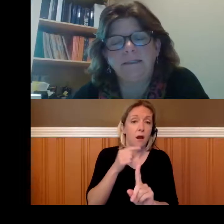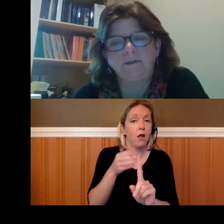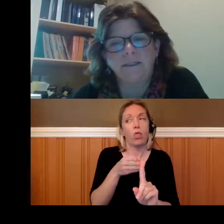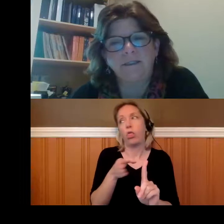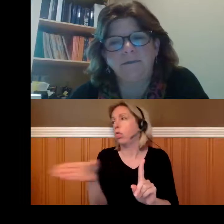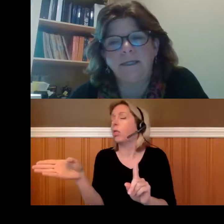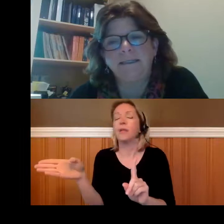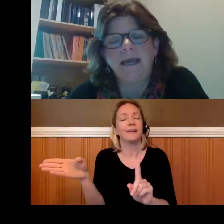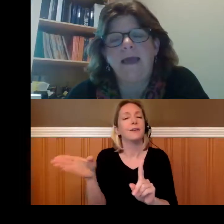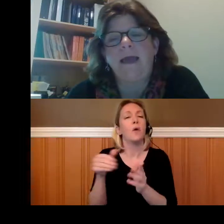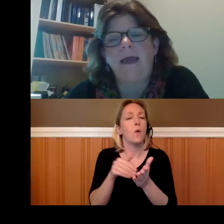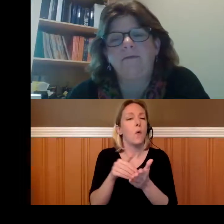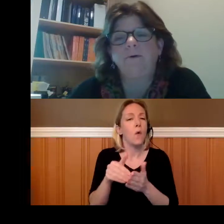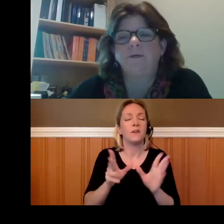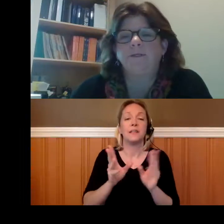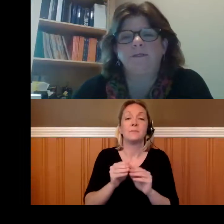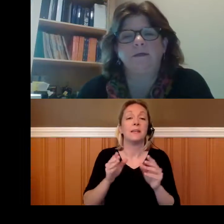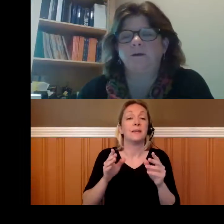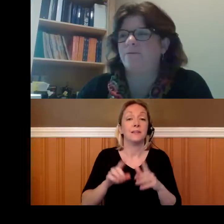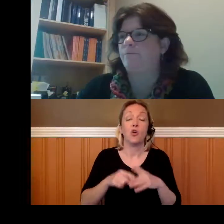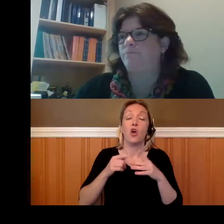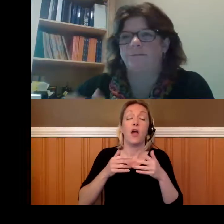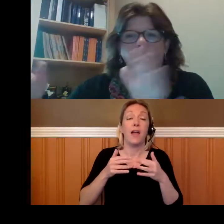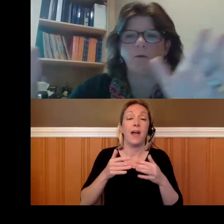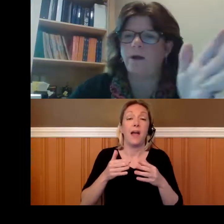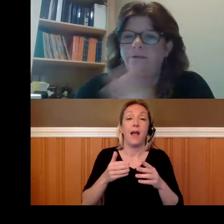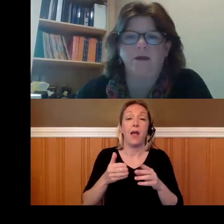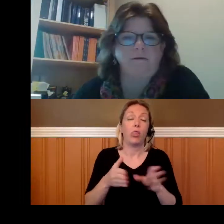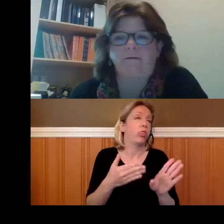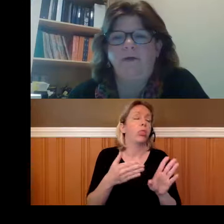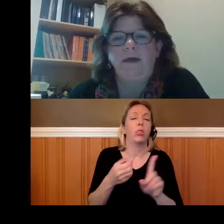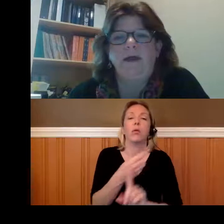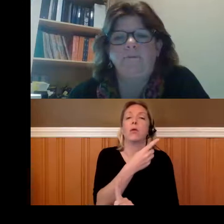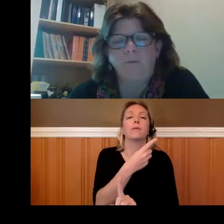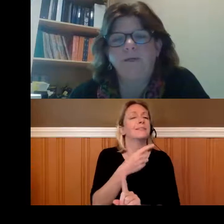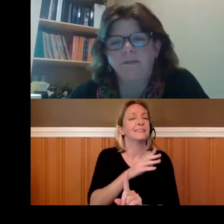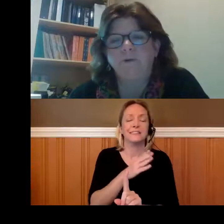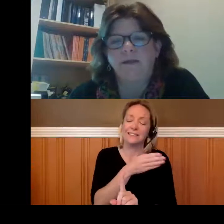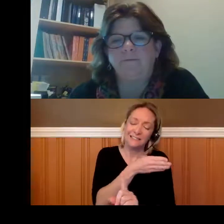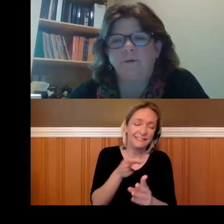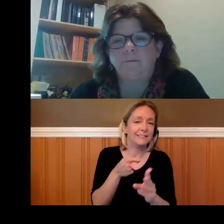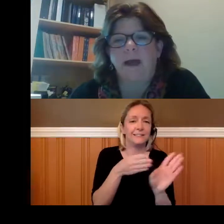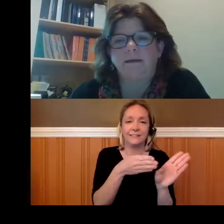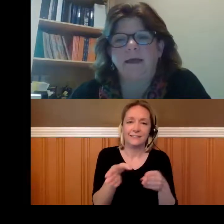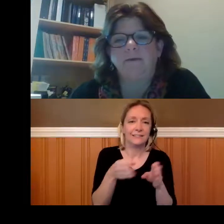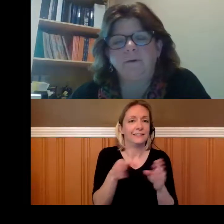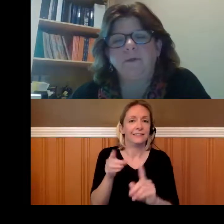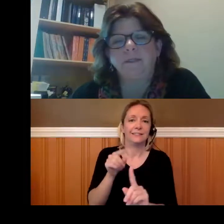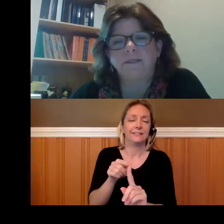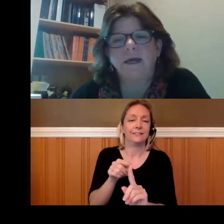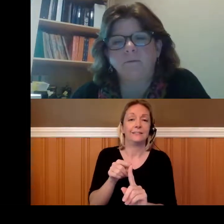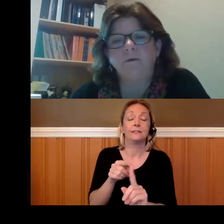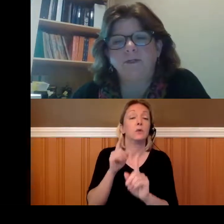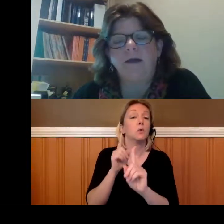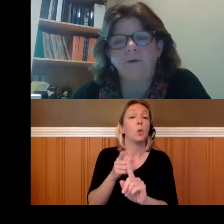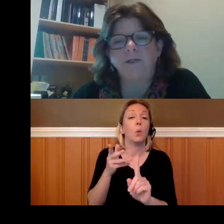meetings and the focus gets off one way or the other. But we need to bring that focus back. And the focus is to help your